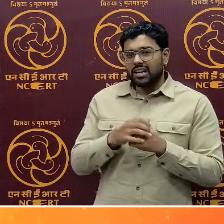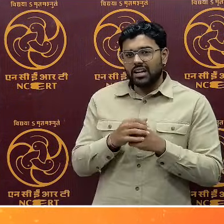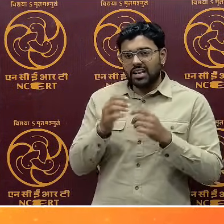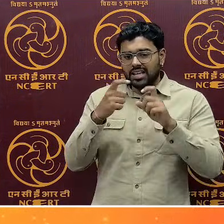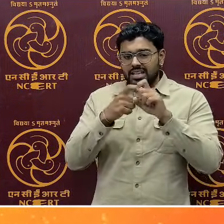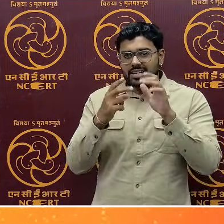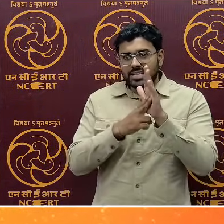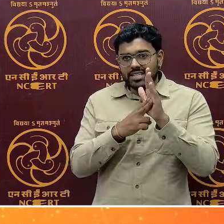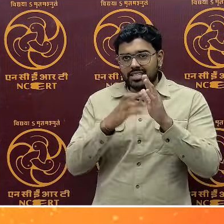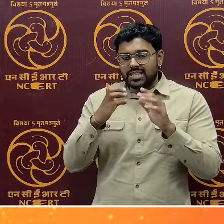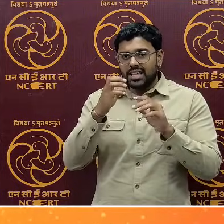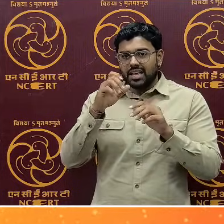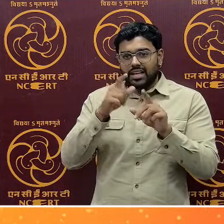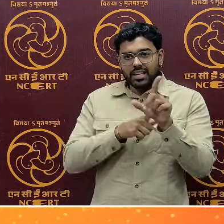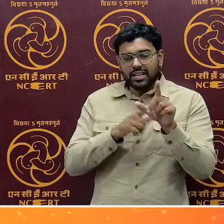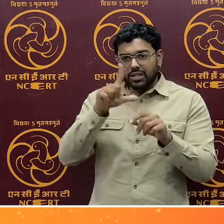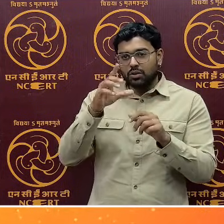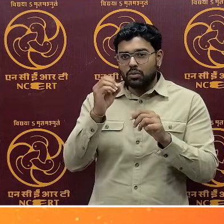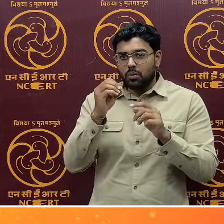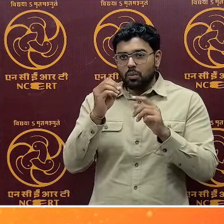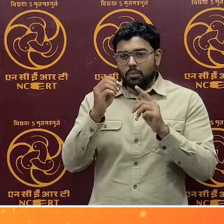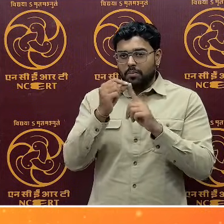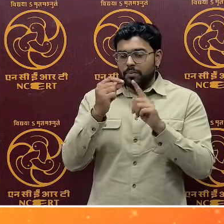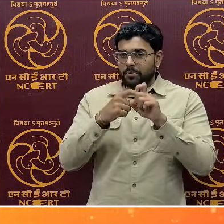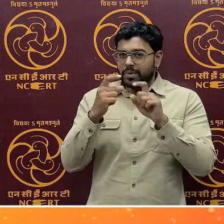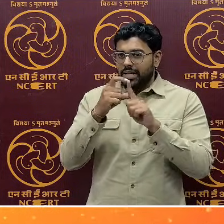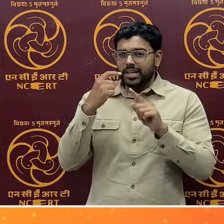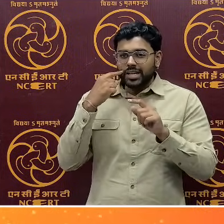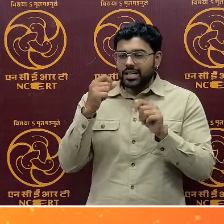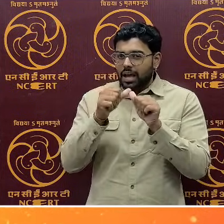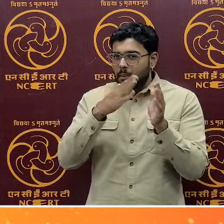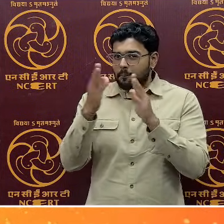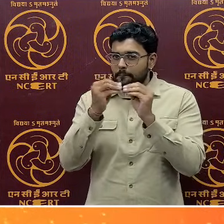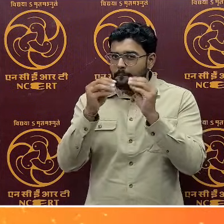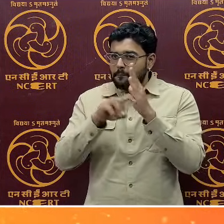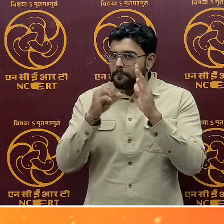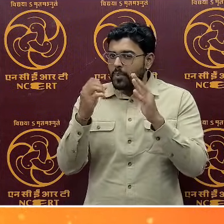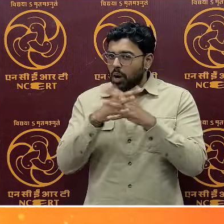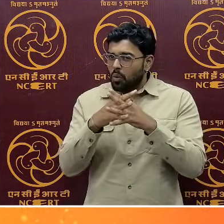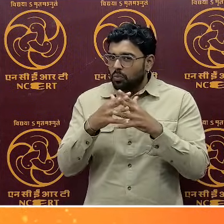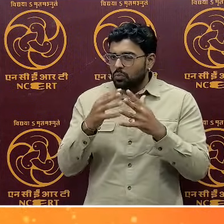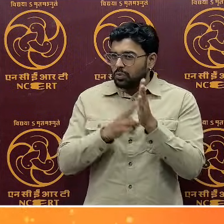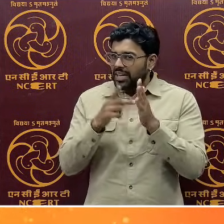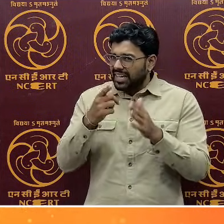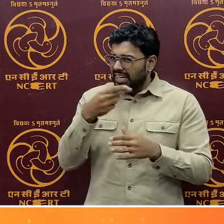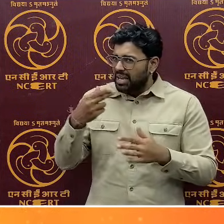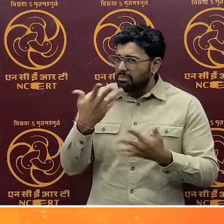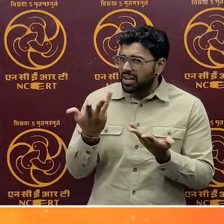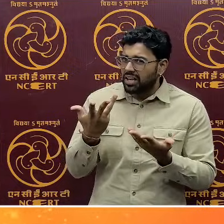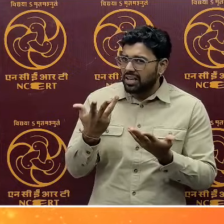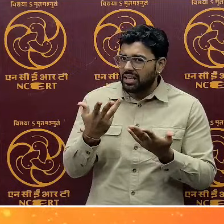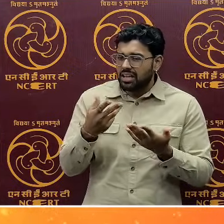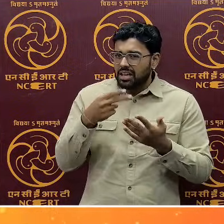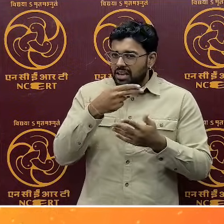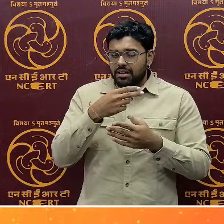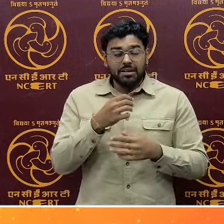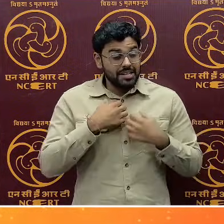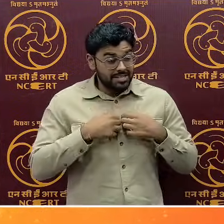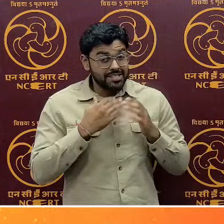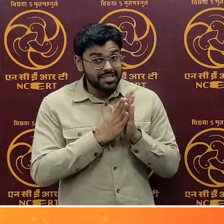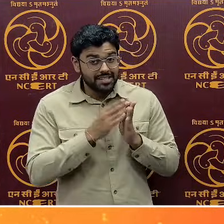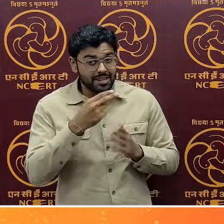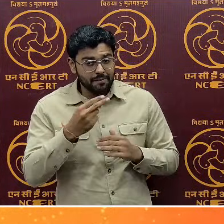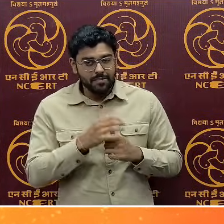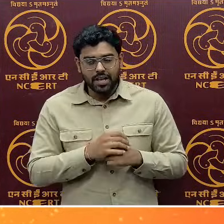is encyclopedia now? What kind of name is it? Yes, interesting name, isn't it? It is, but how can you name somebody encyclopedia?